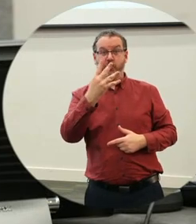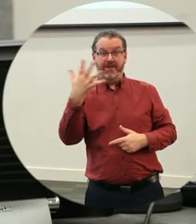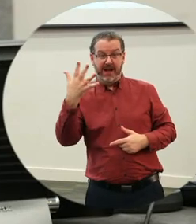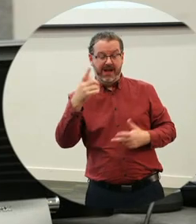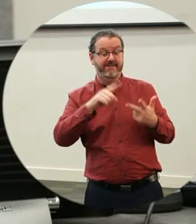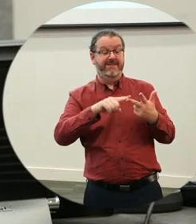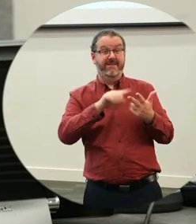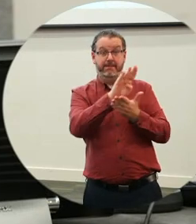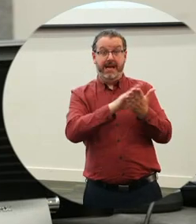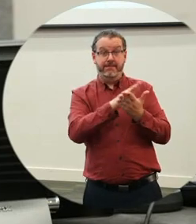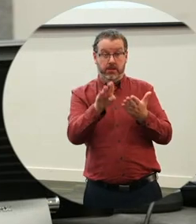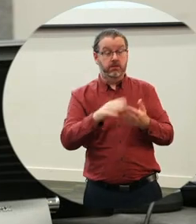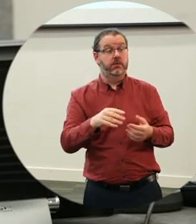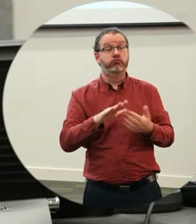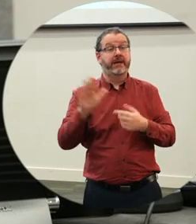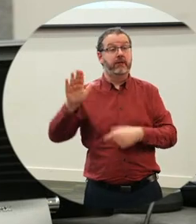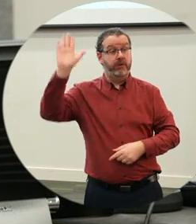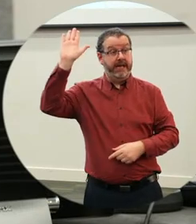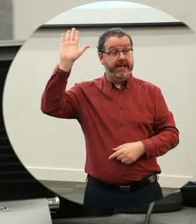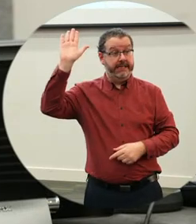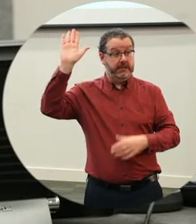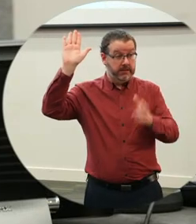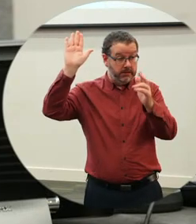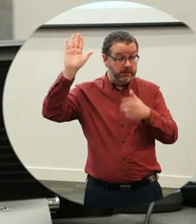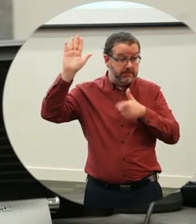right hand, and then there were guards.